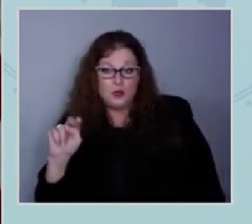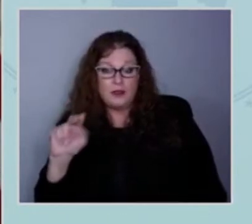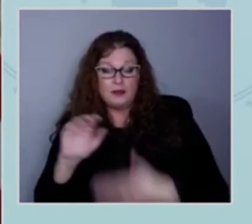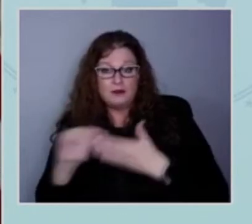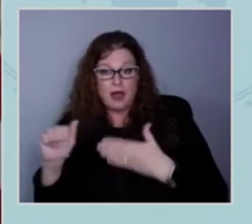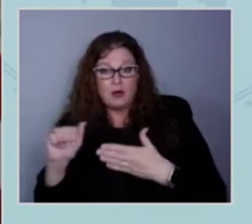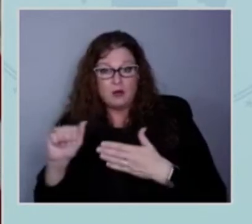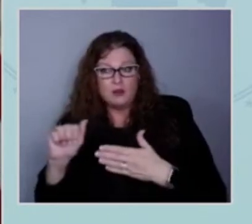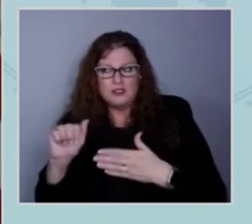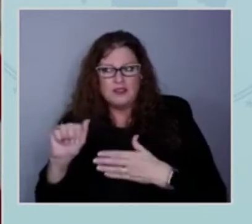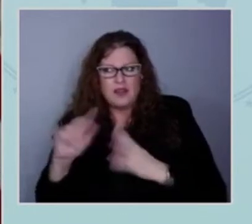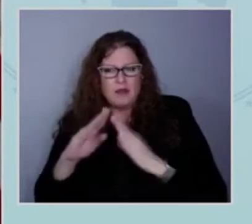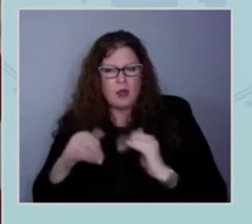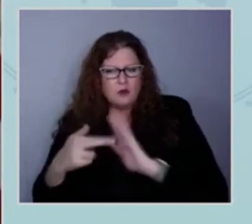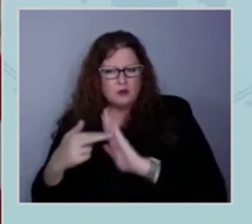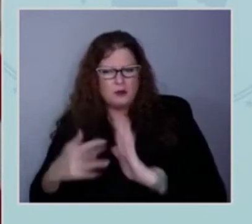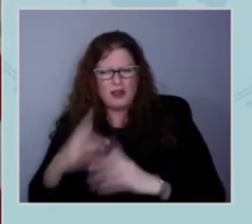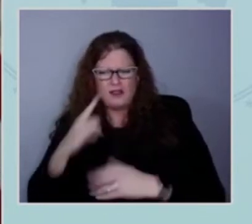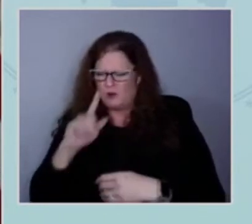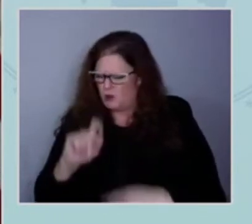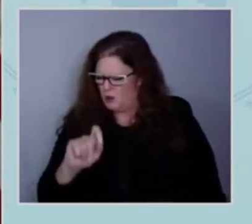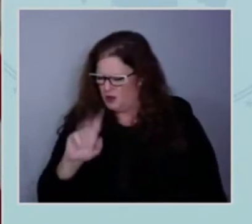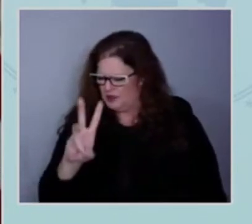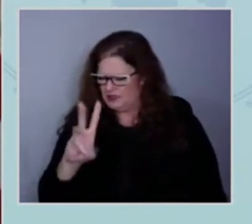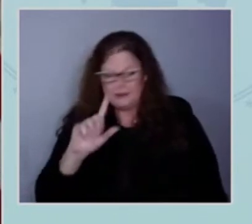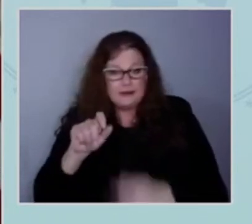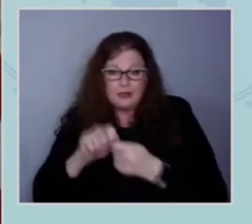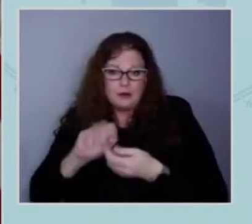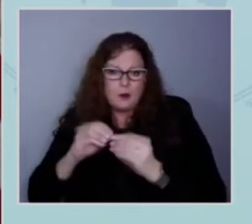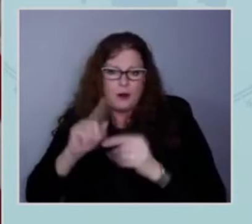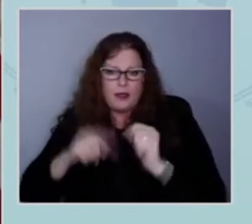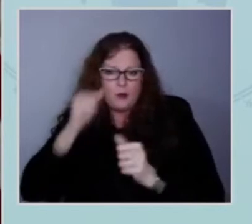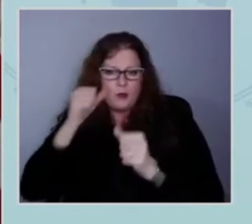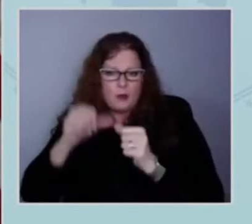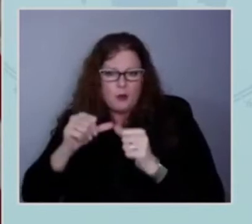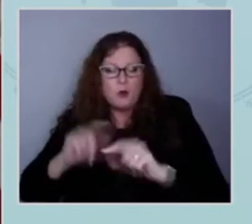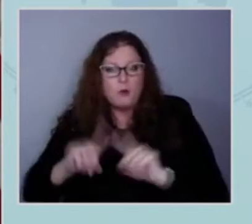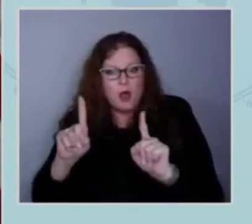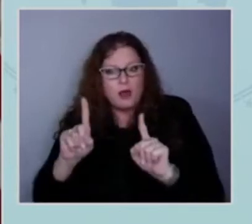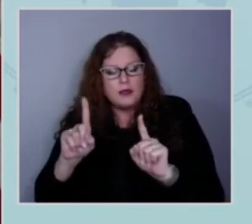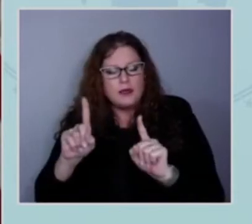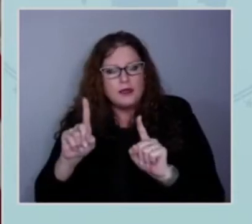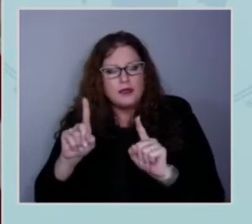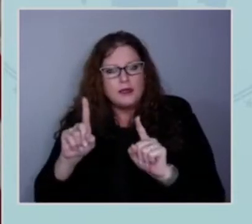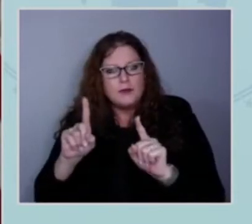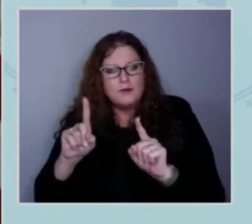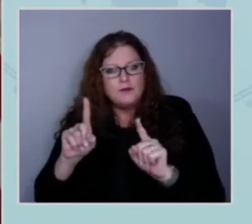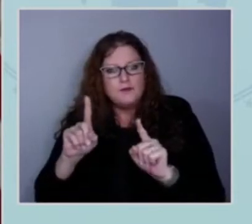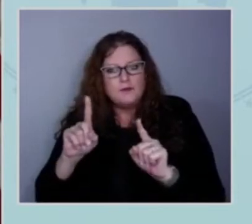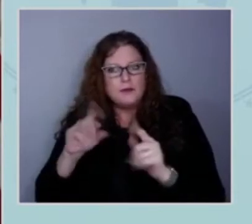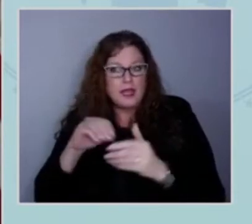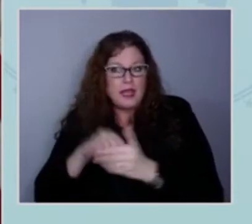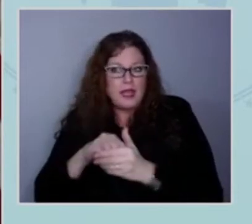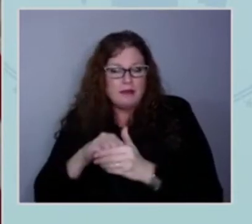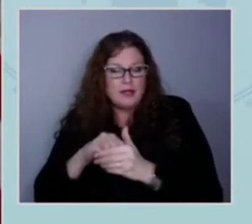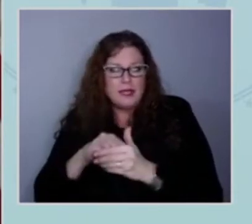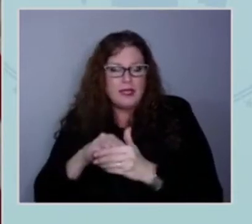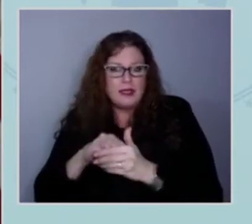the $1.6 trillion that the House thought, I think it's 1.6, Cecilia, I can't remember the exact